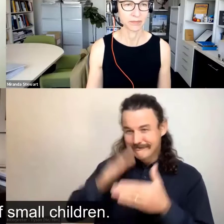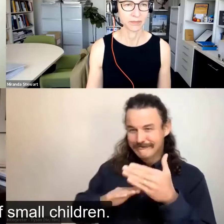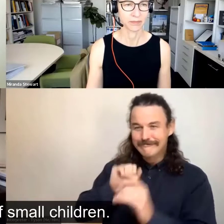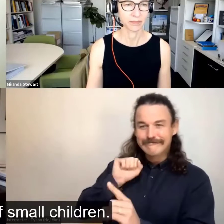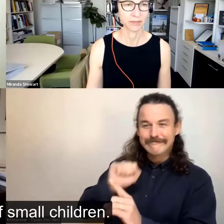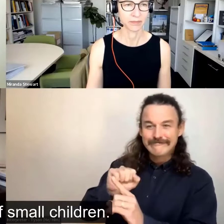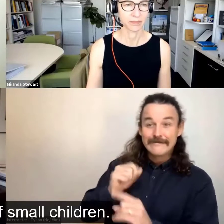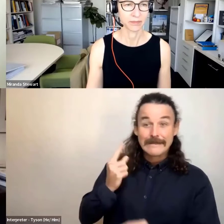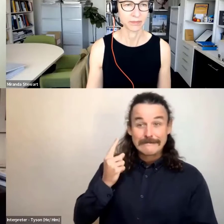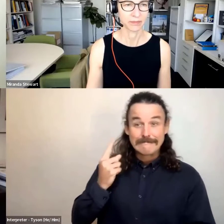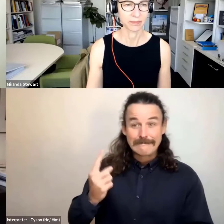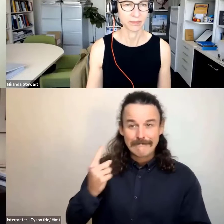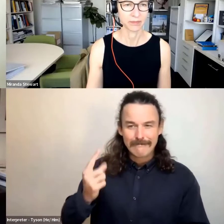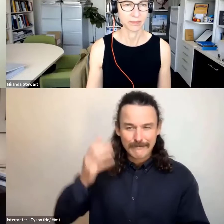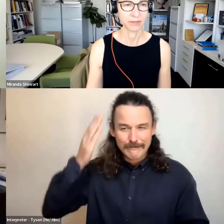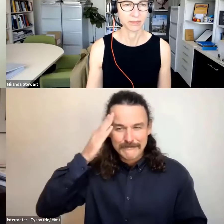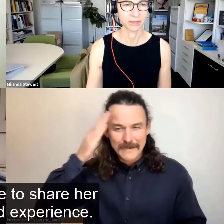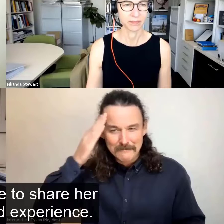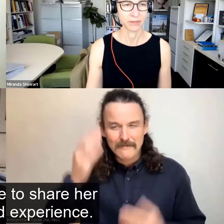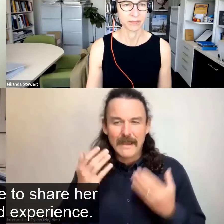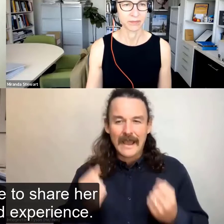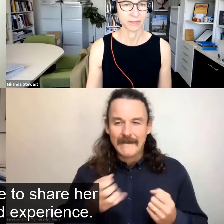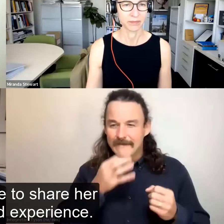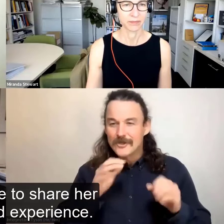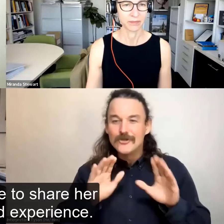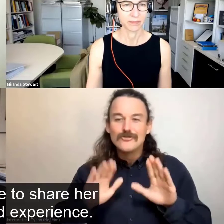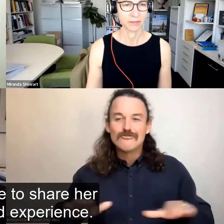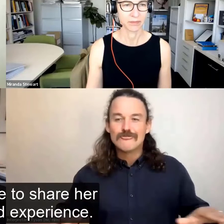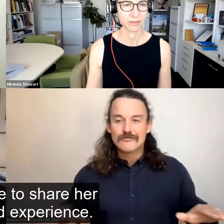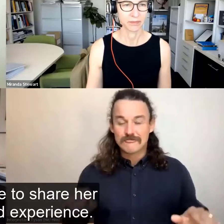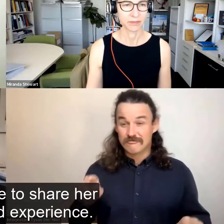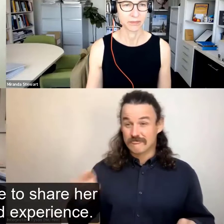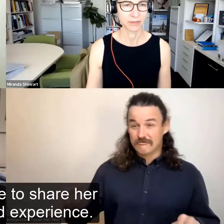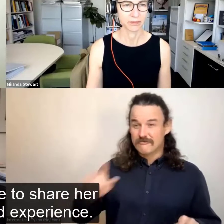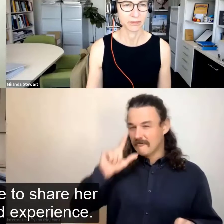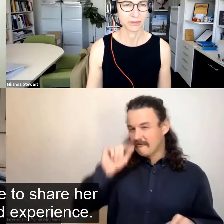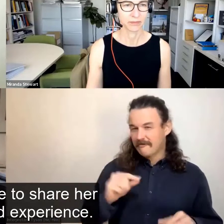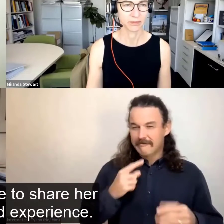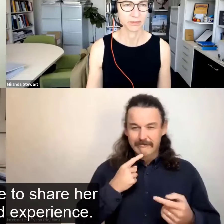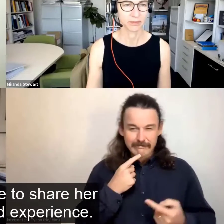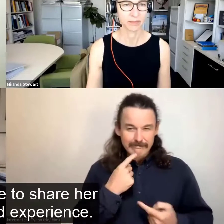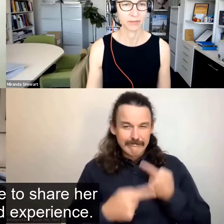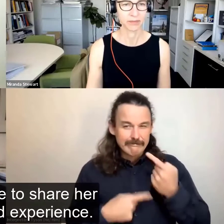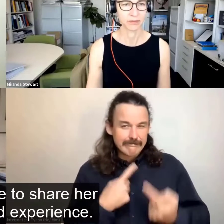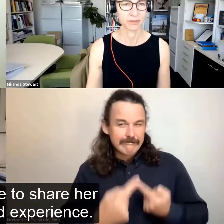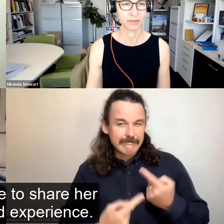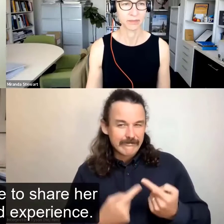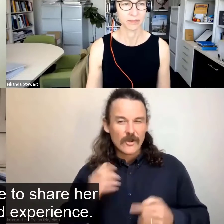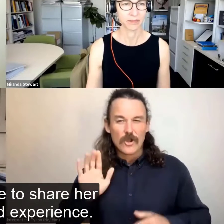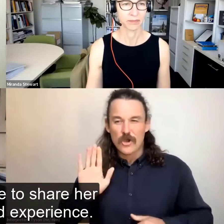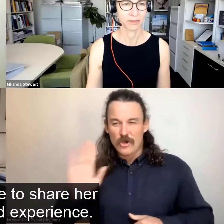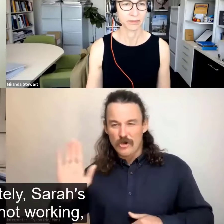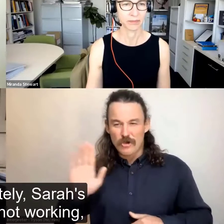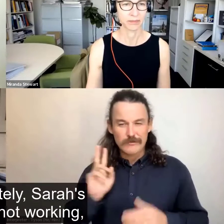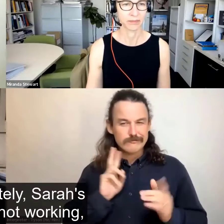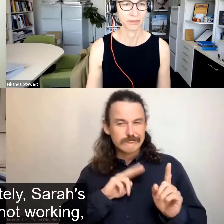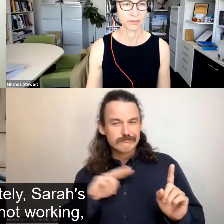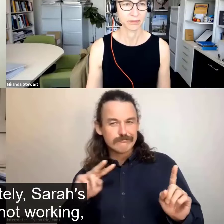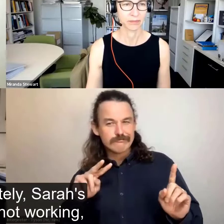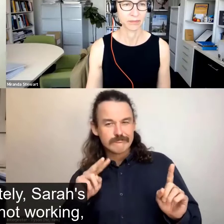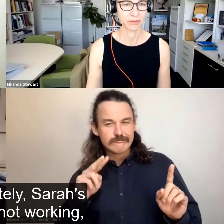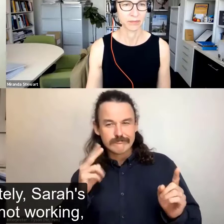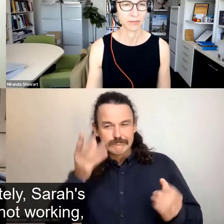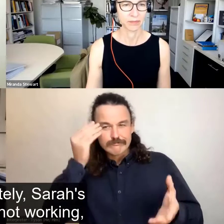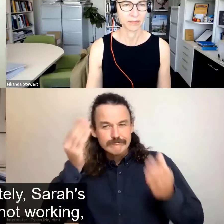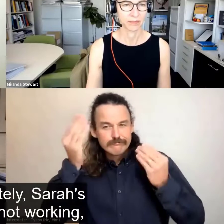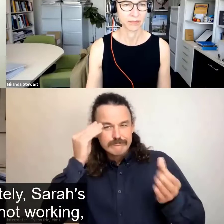of small children, who'll be able to share her insights and experience.